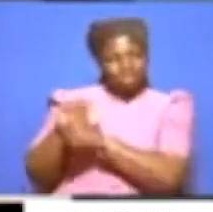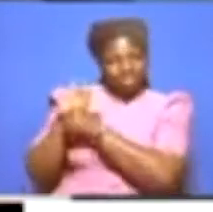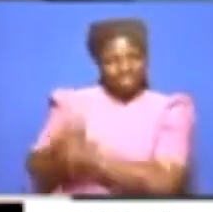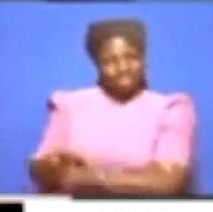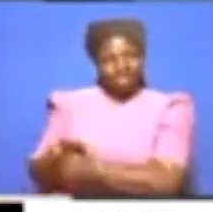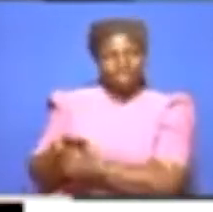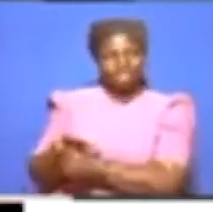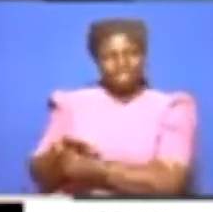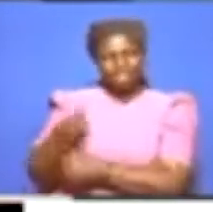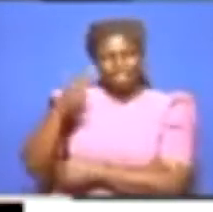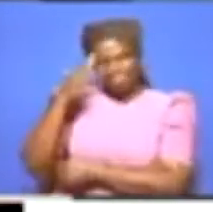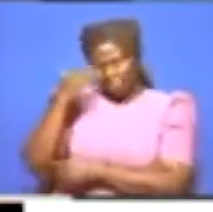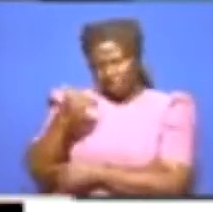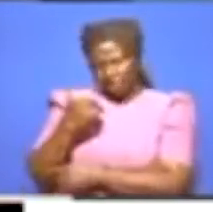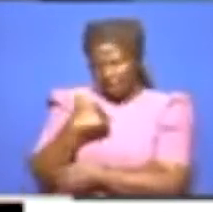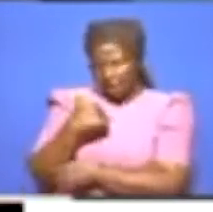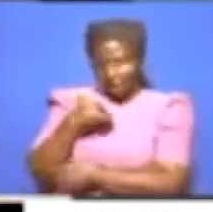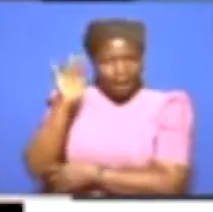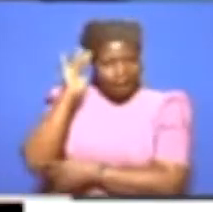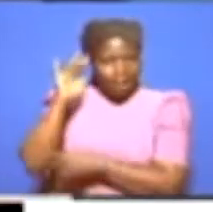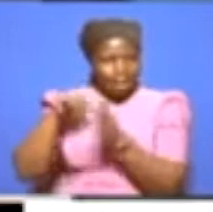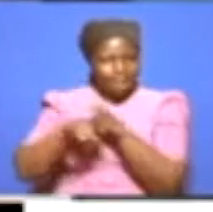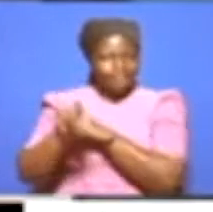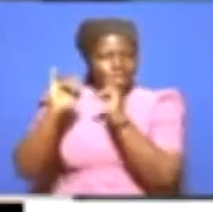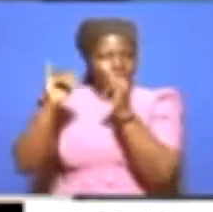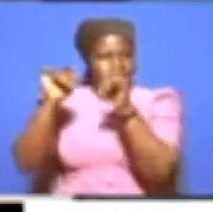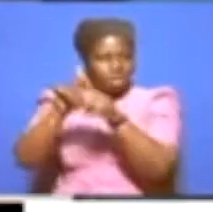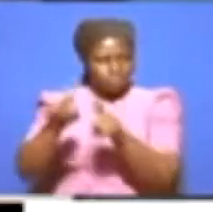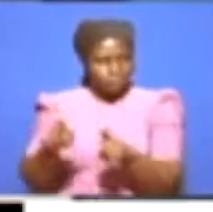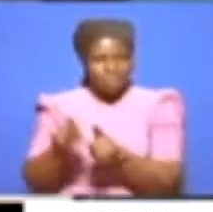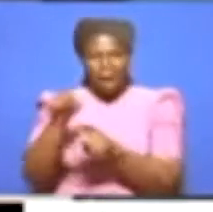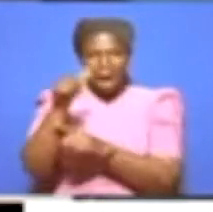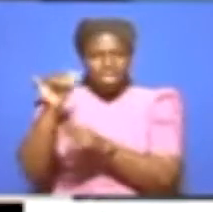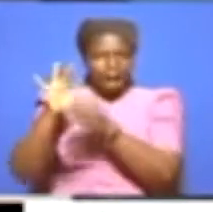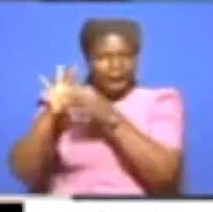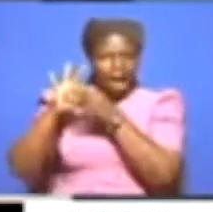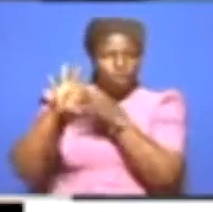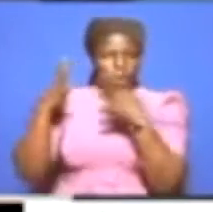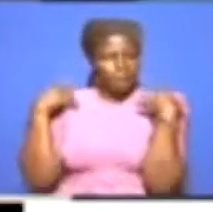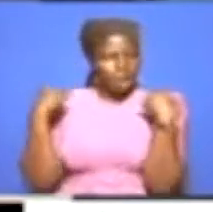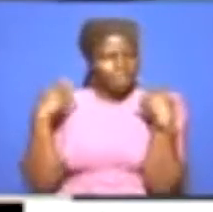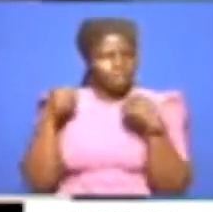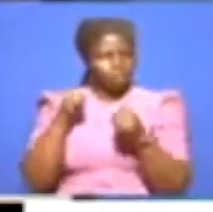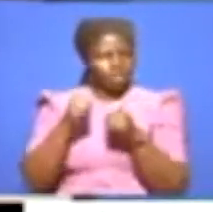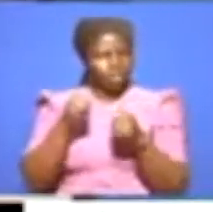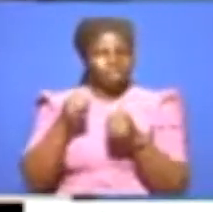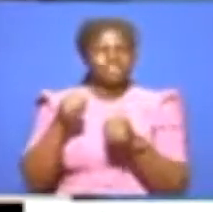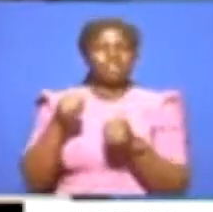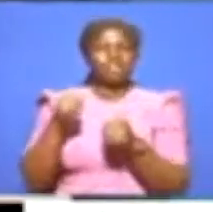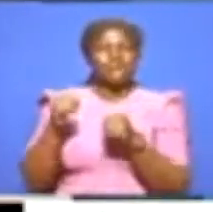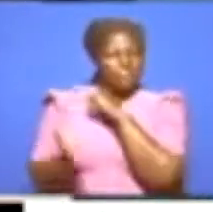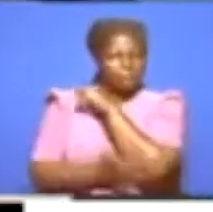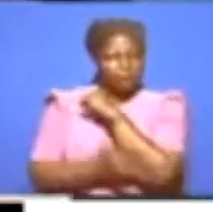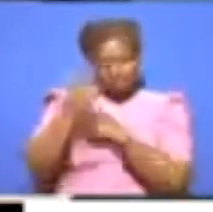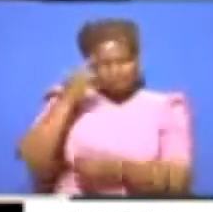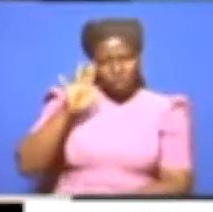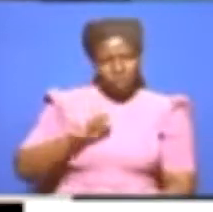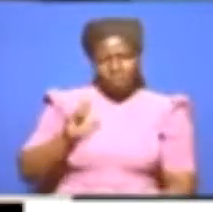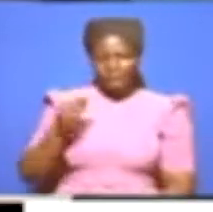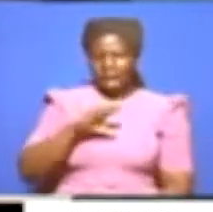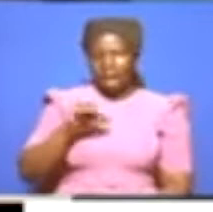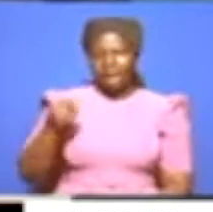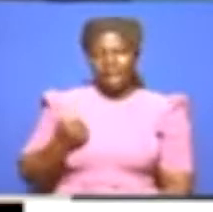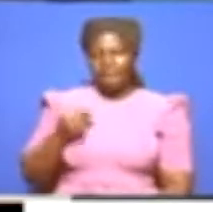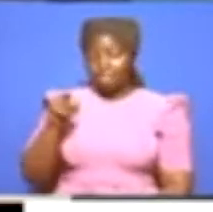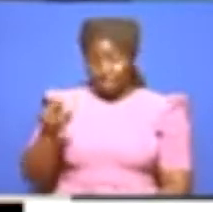know, we've just heard in the news about even certain practices that are actually bad for women and girls. And again, these things are transferred online. So the